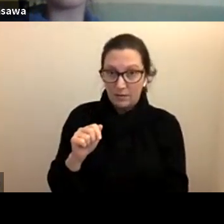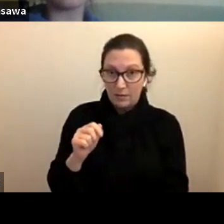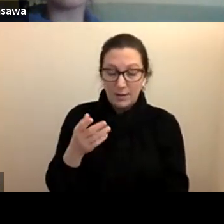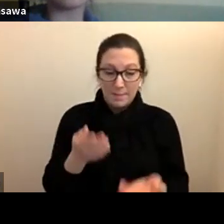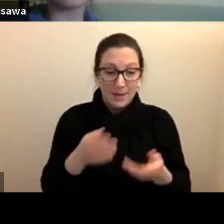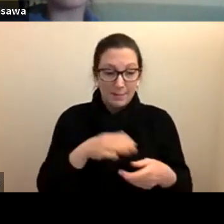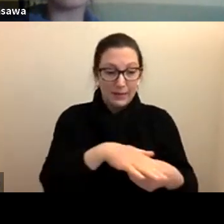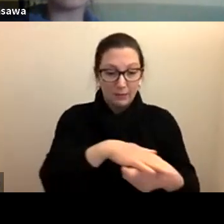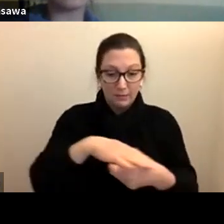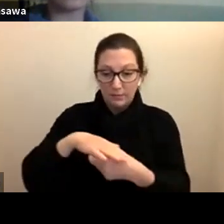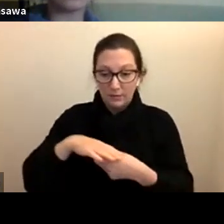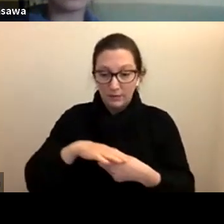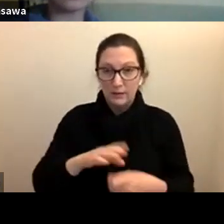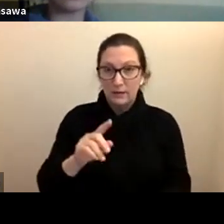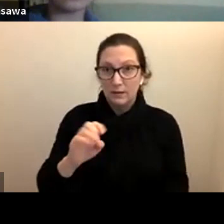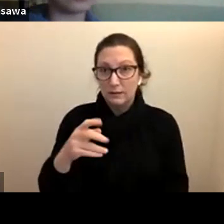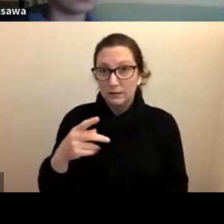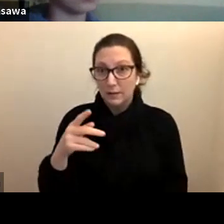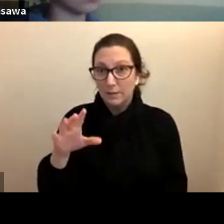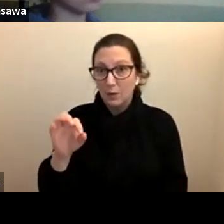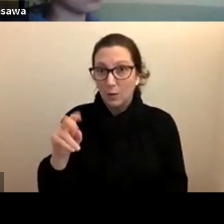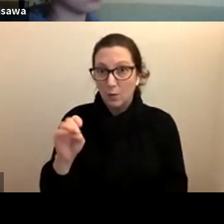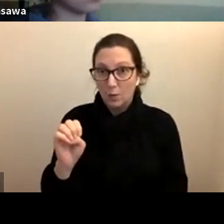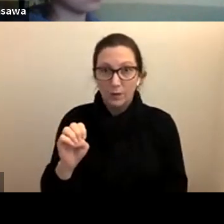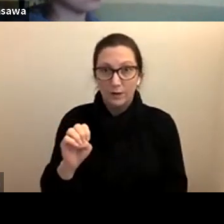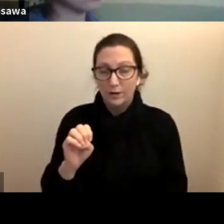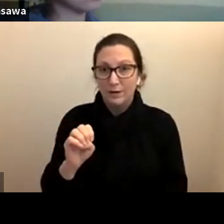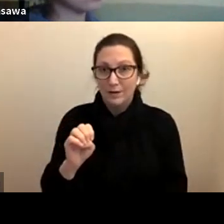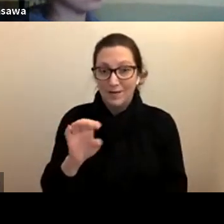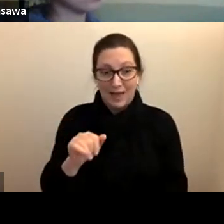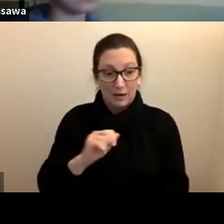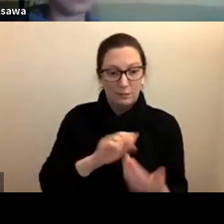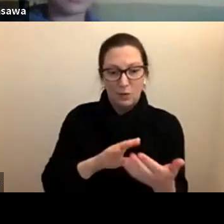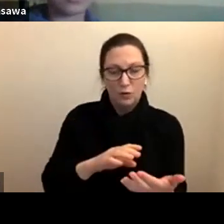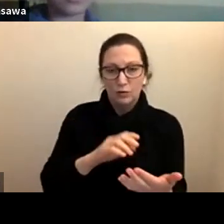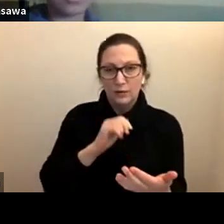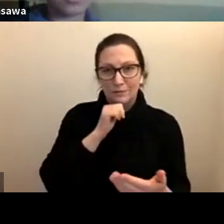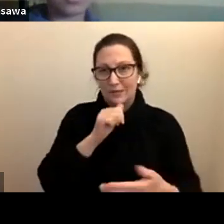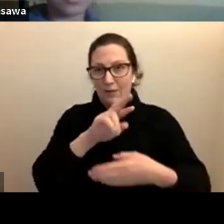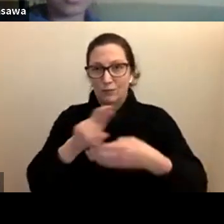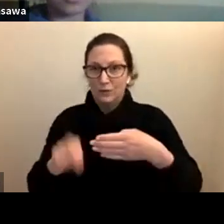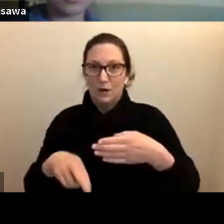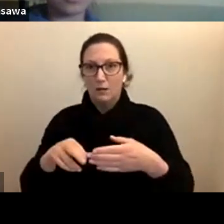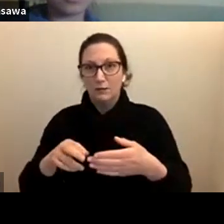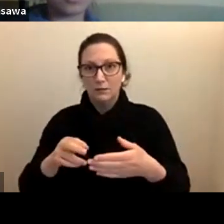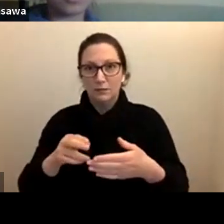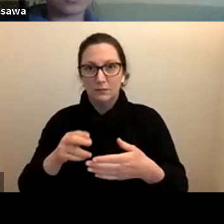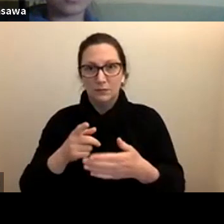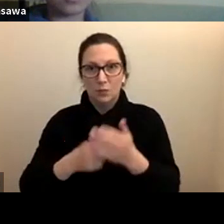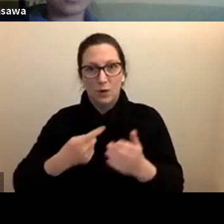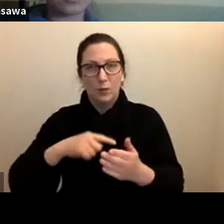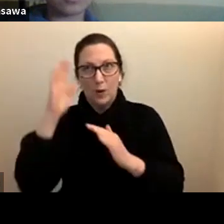factor in this past years did not yield what we were hoping it would.